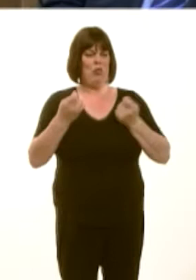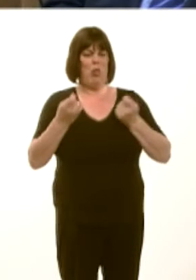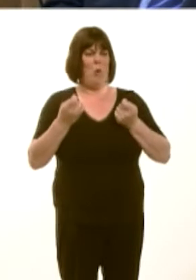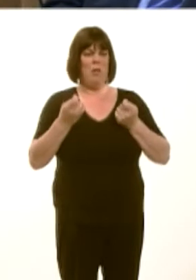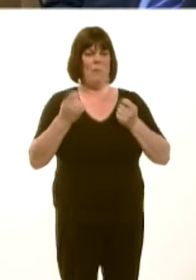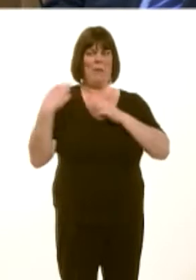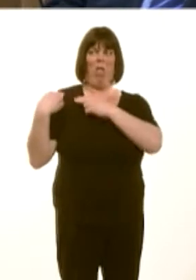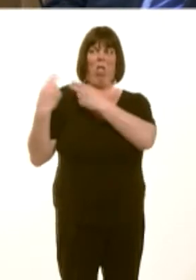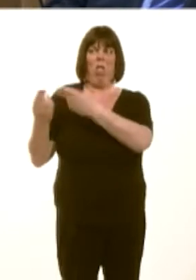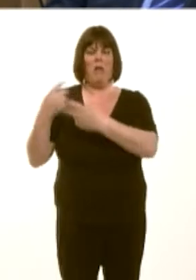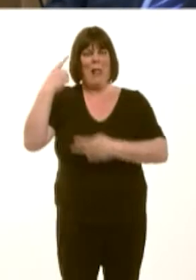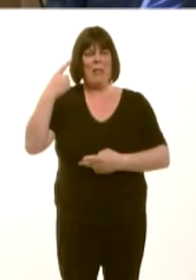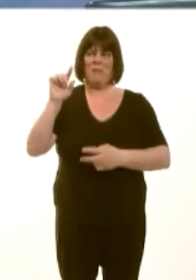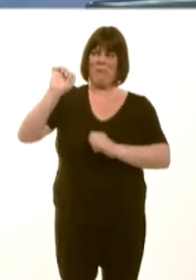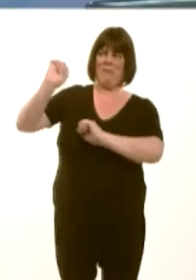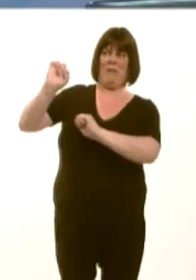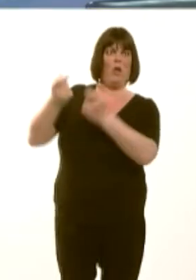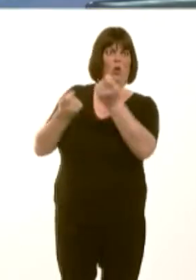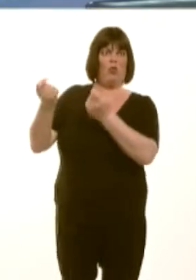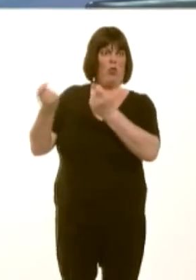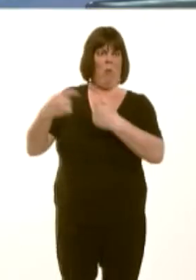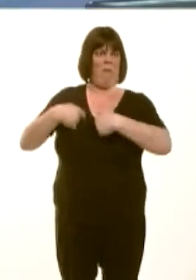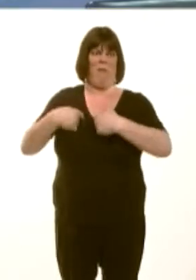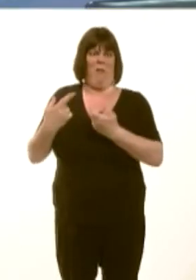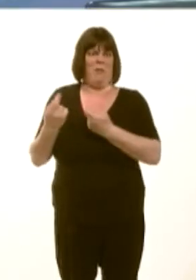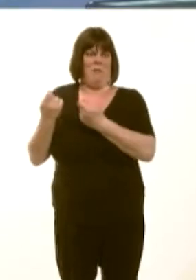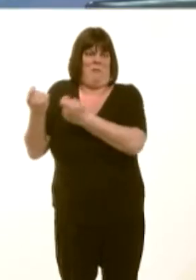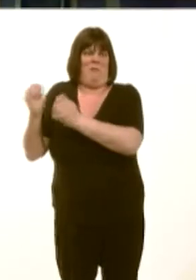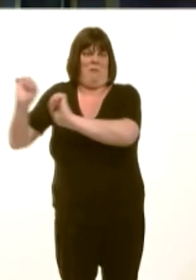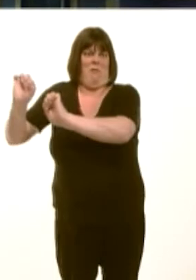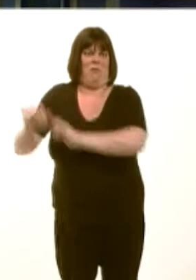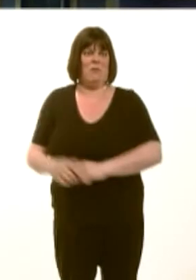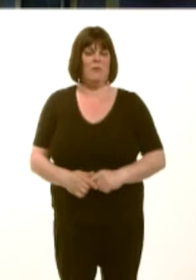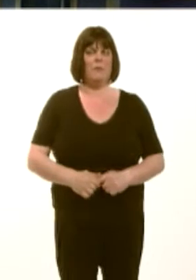and in Whitehall's hands it remains. Claire Griffith.